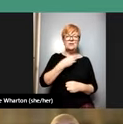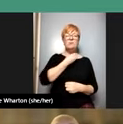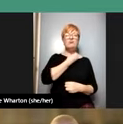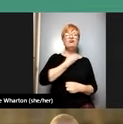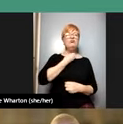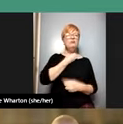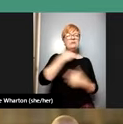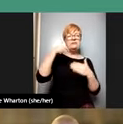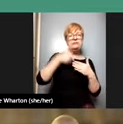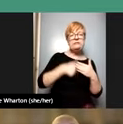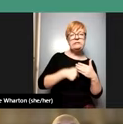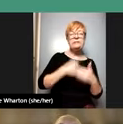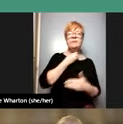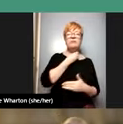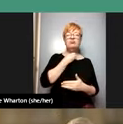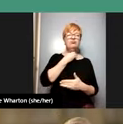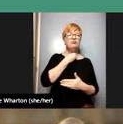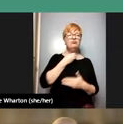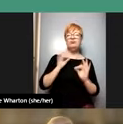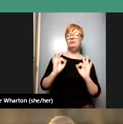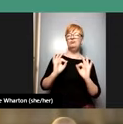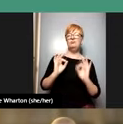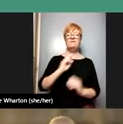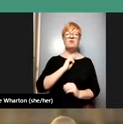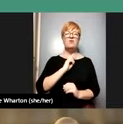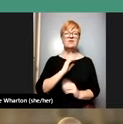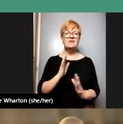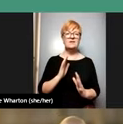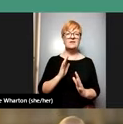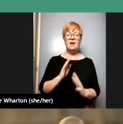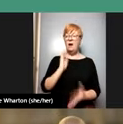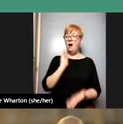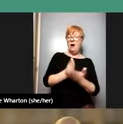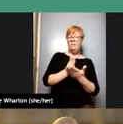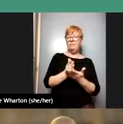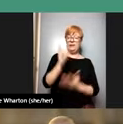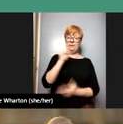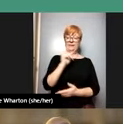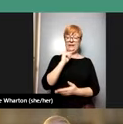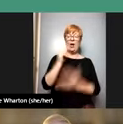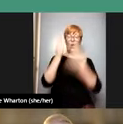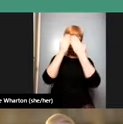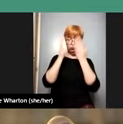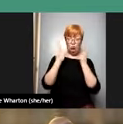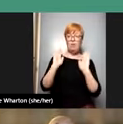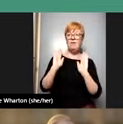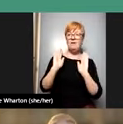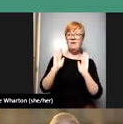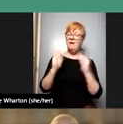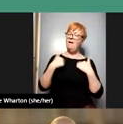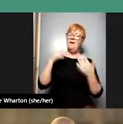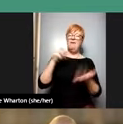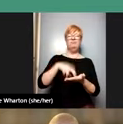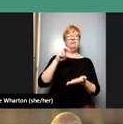country Baptist diction. Well, believe me, I am speaking broad-mindedly. I am glad to know my